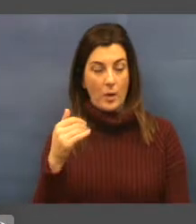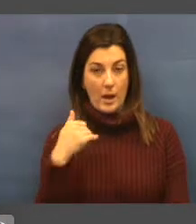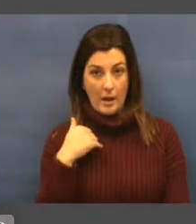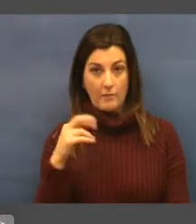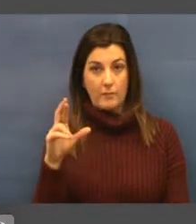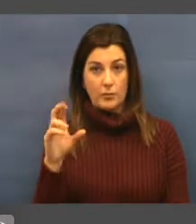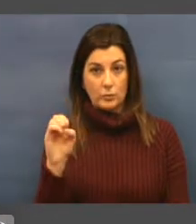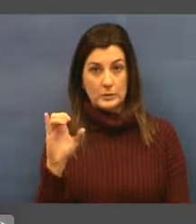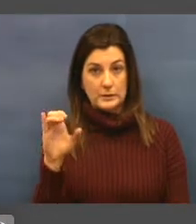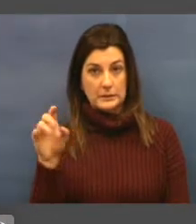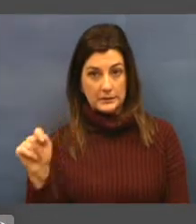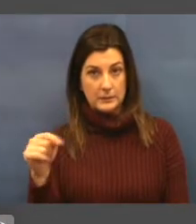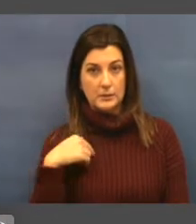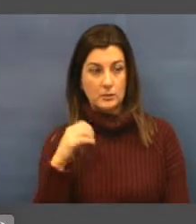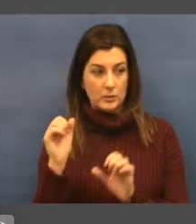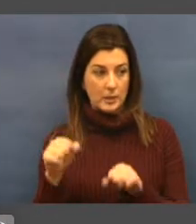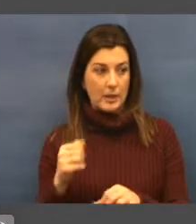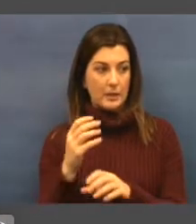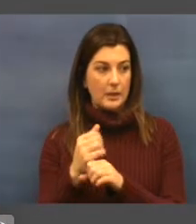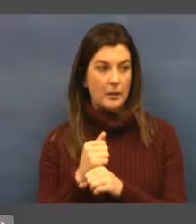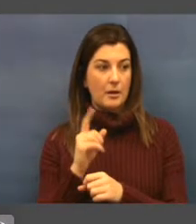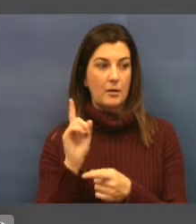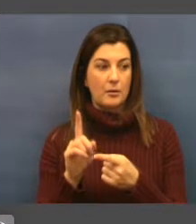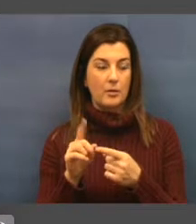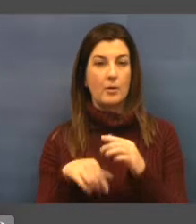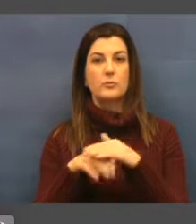to $1,200 per month per child.